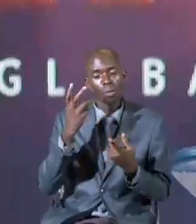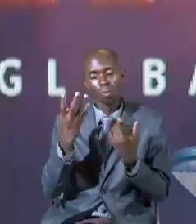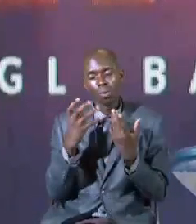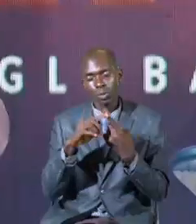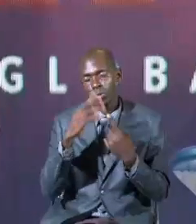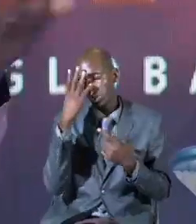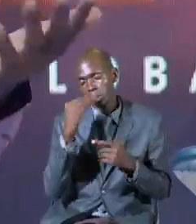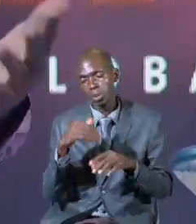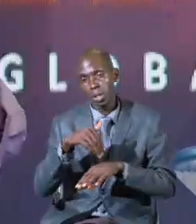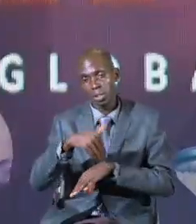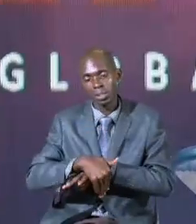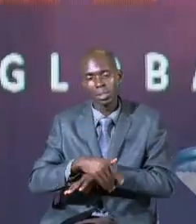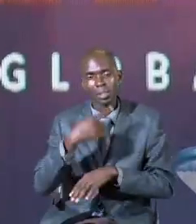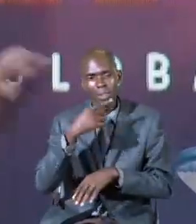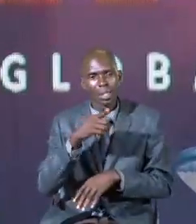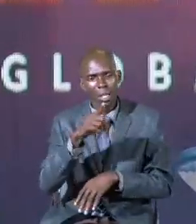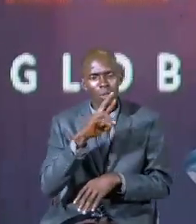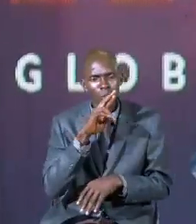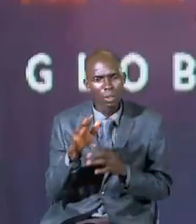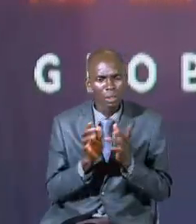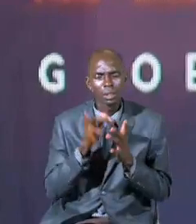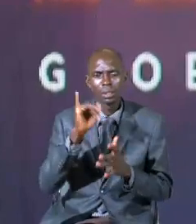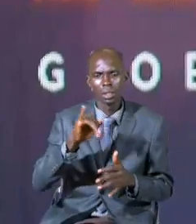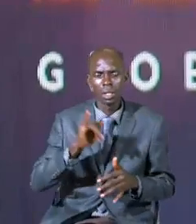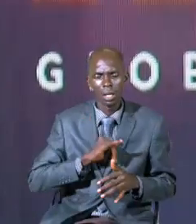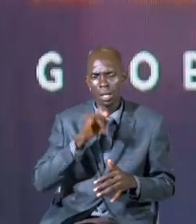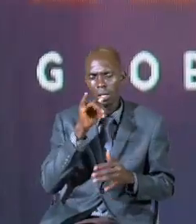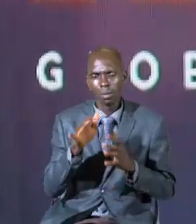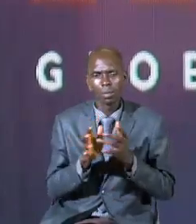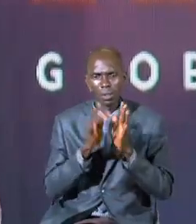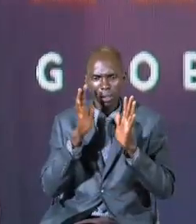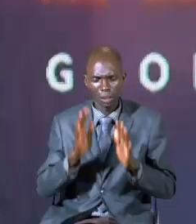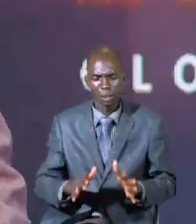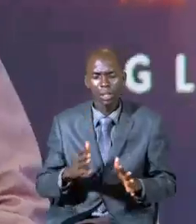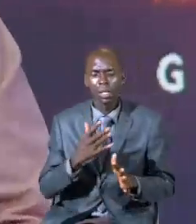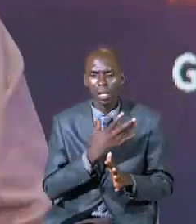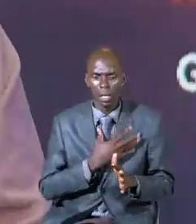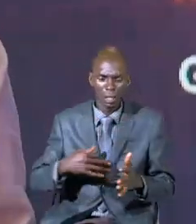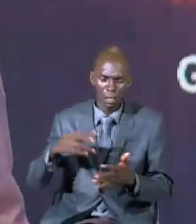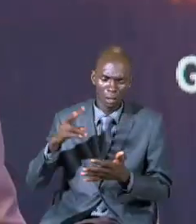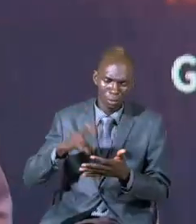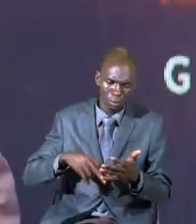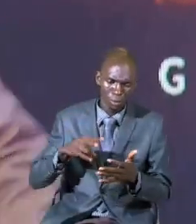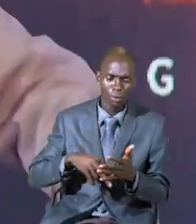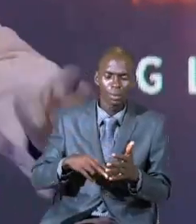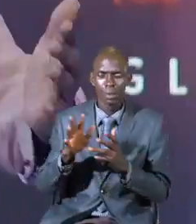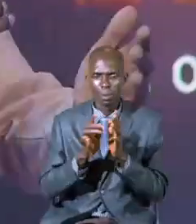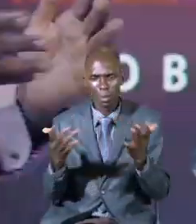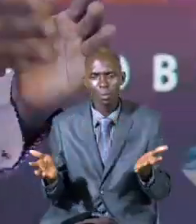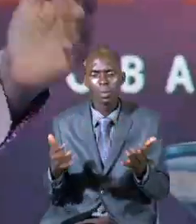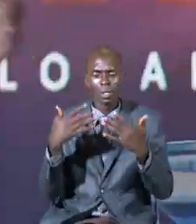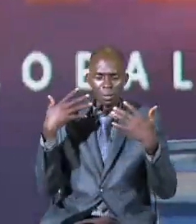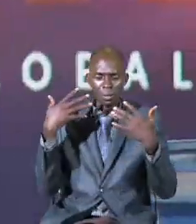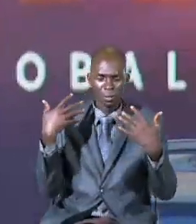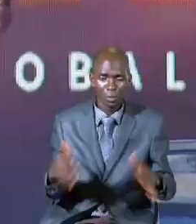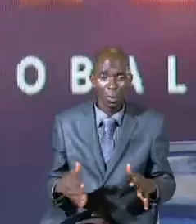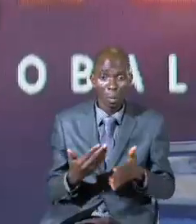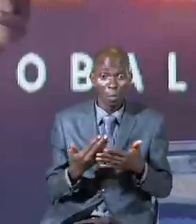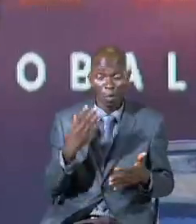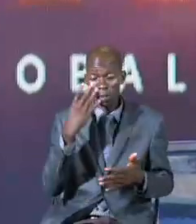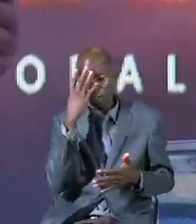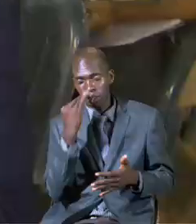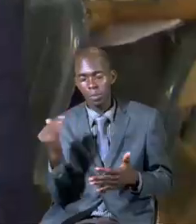they are Christian, they have read their Bible, and then they have prayed. But before they sleep, they grab that phone again, and they're looking